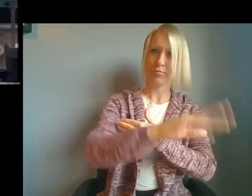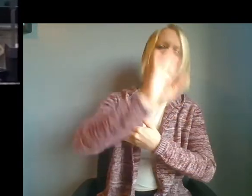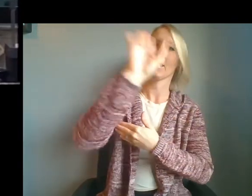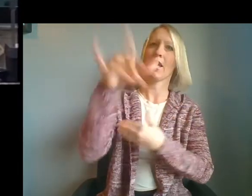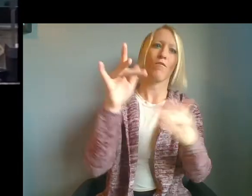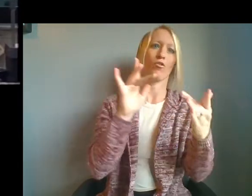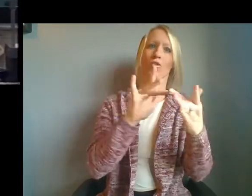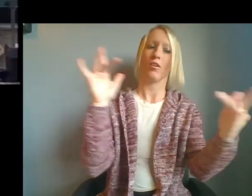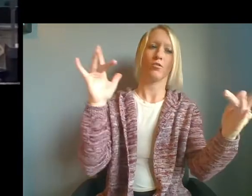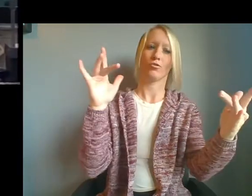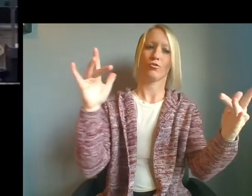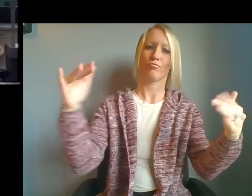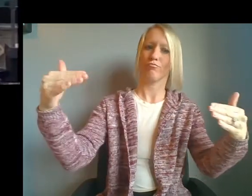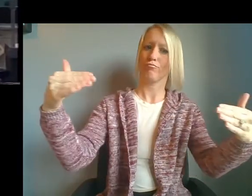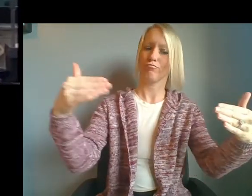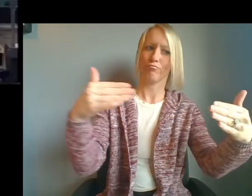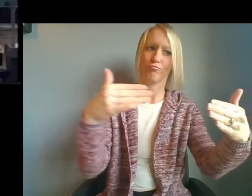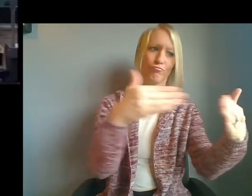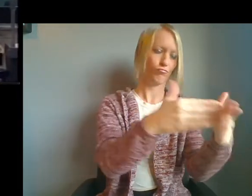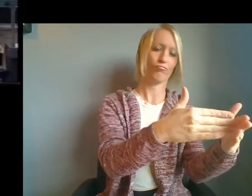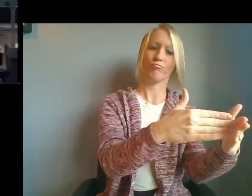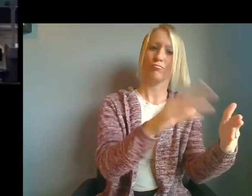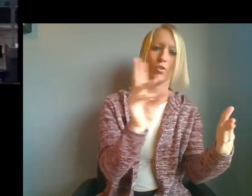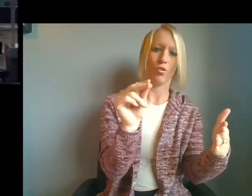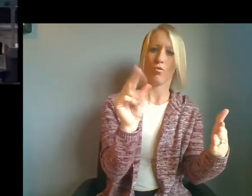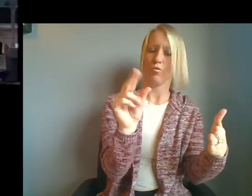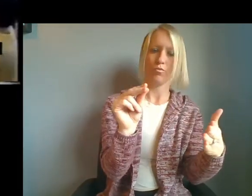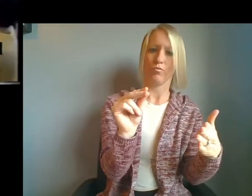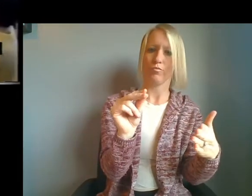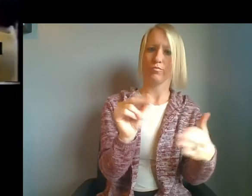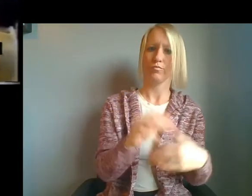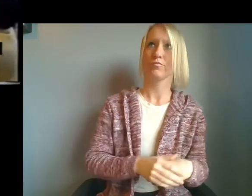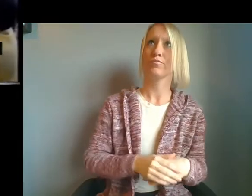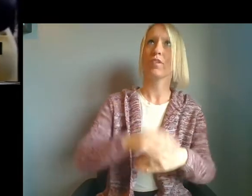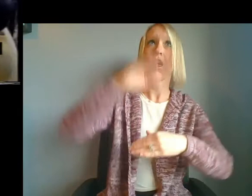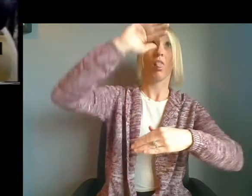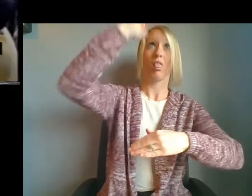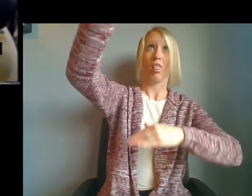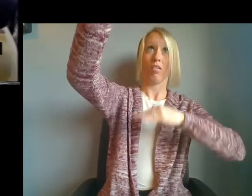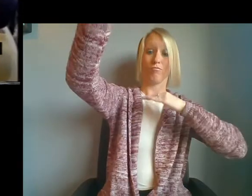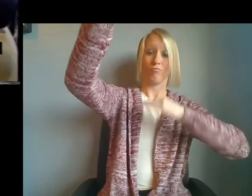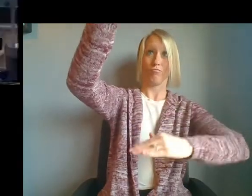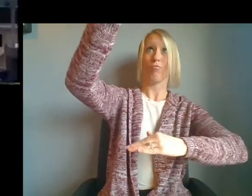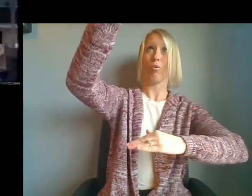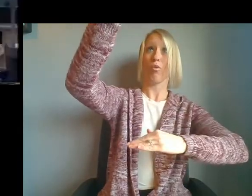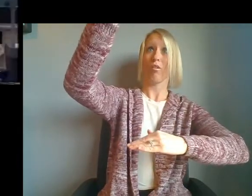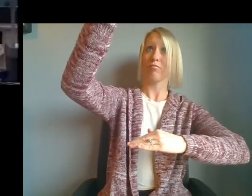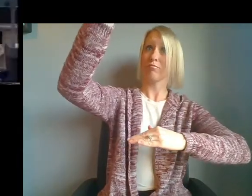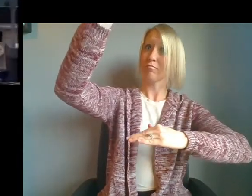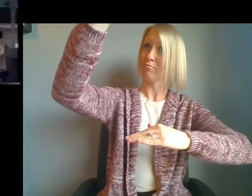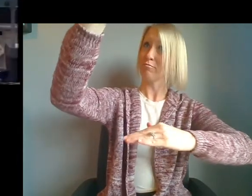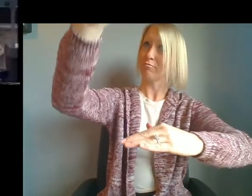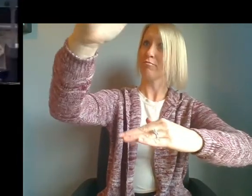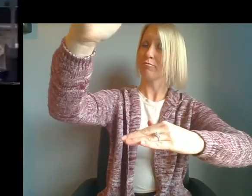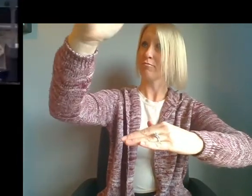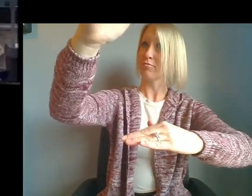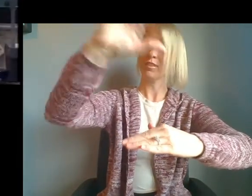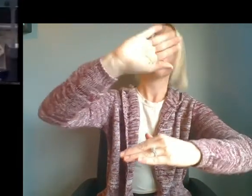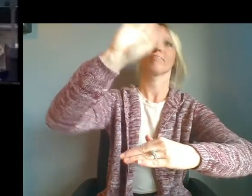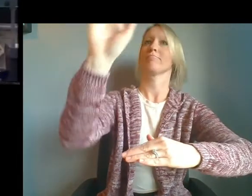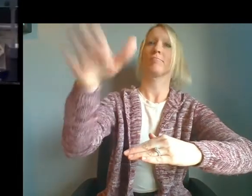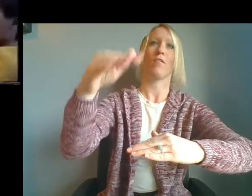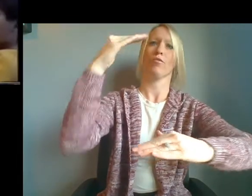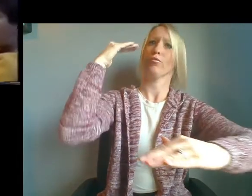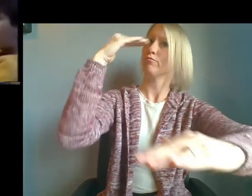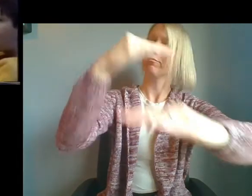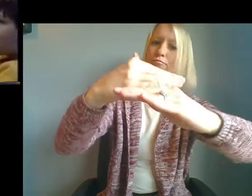All right. Parallel lines don't touch. Yep. When it meets the side. Well, when it meets the side, we're at a different thing.